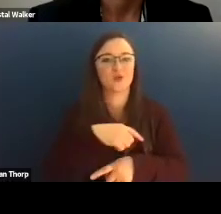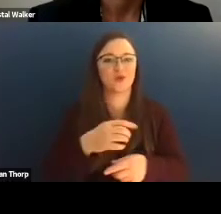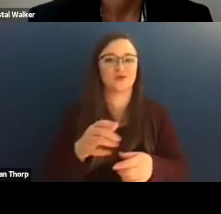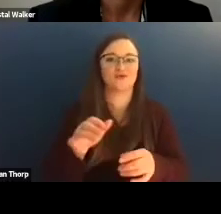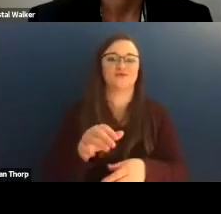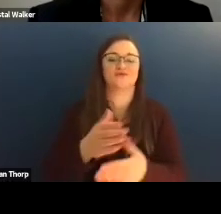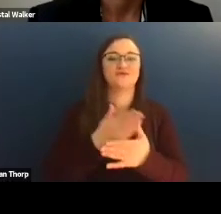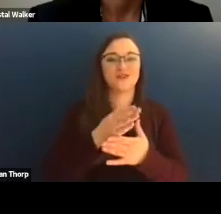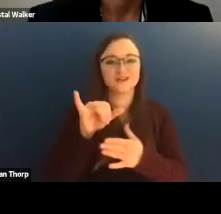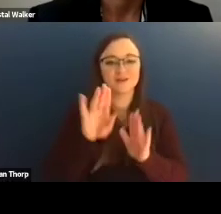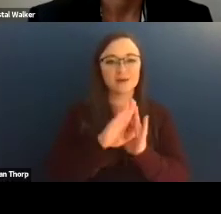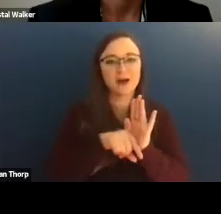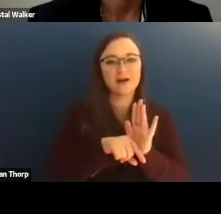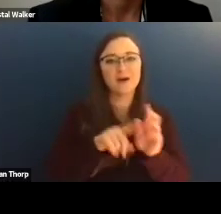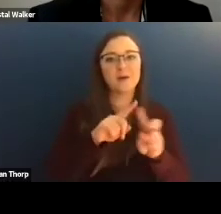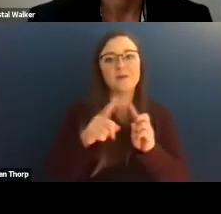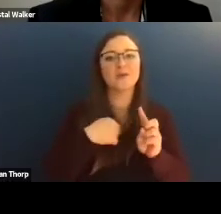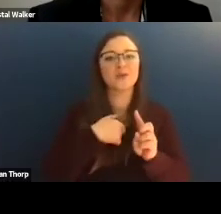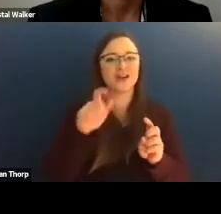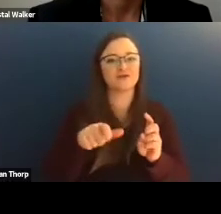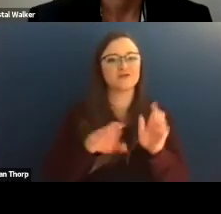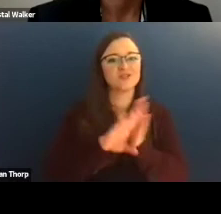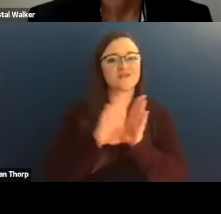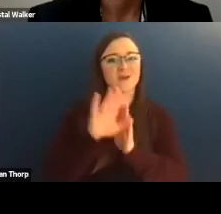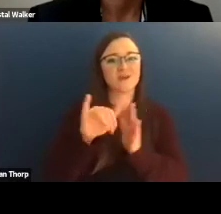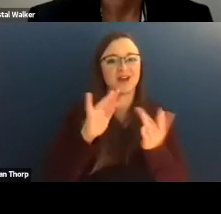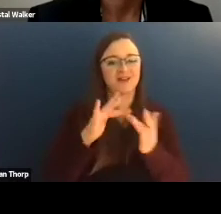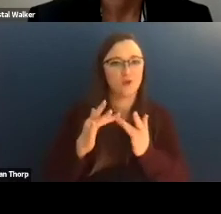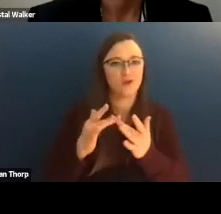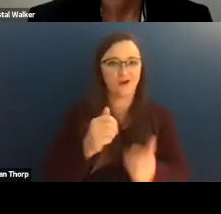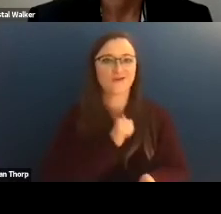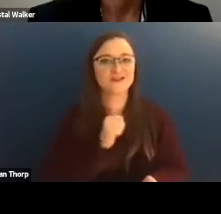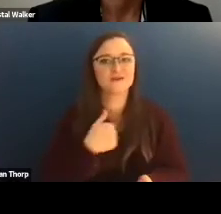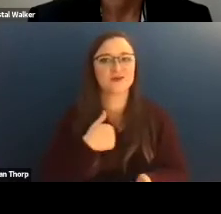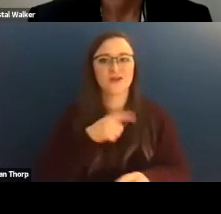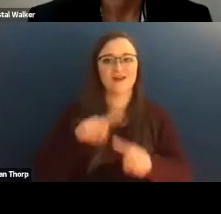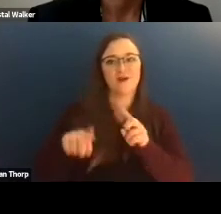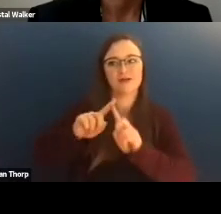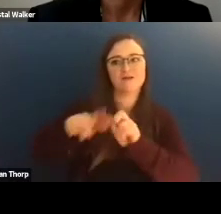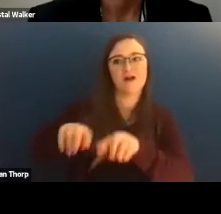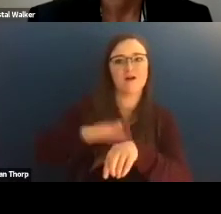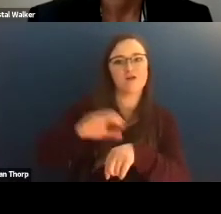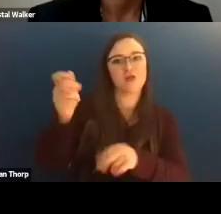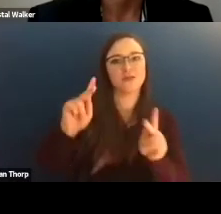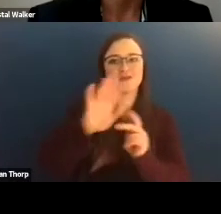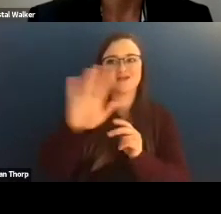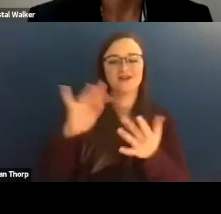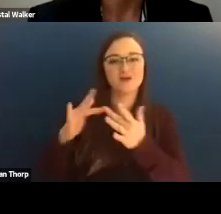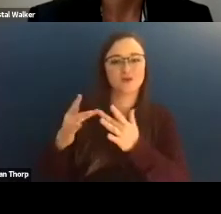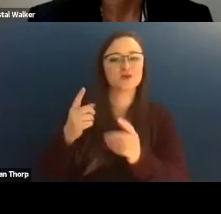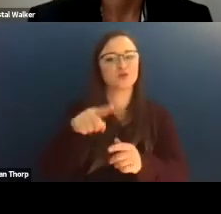We sort of have to build it on our own. We can't lean on, networks from our peers and families and things like that. So you kind of have